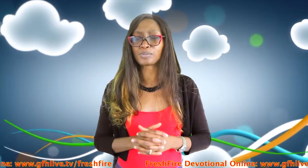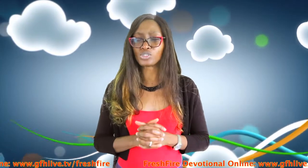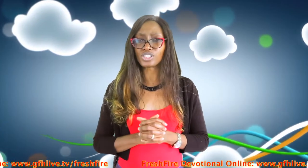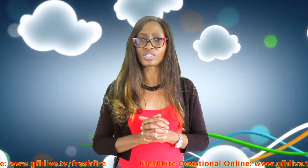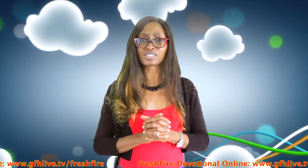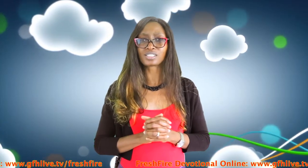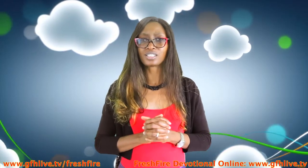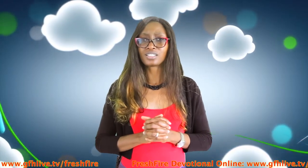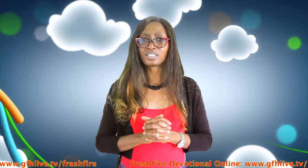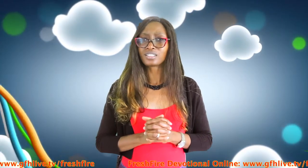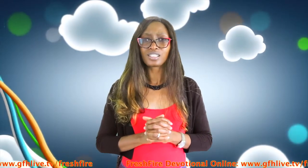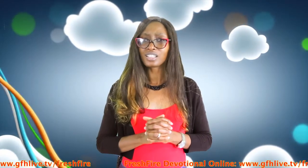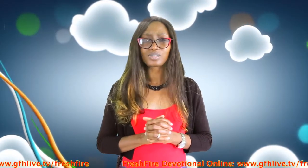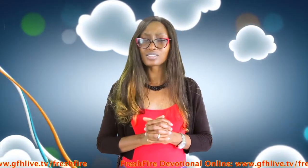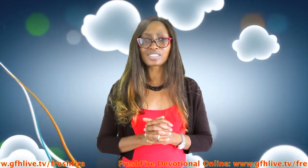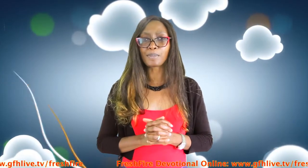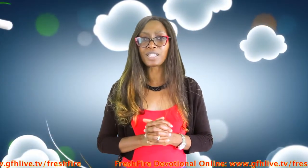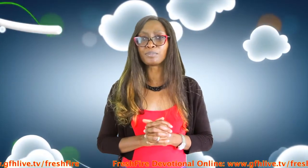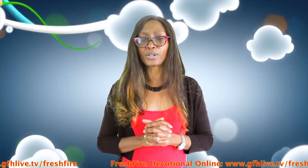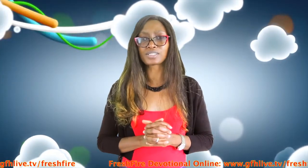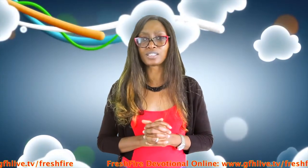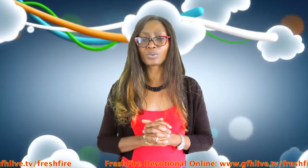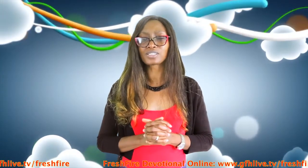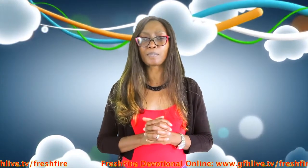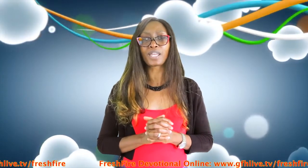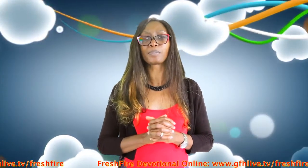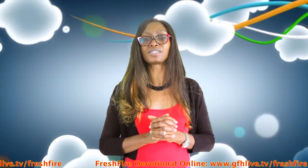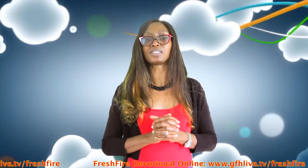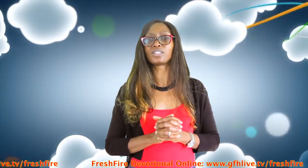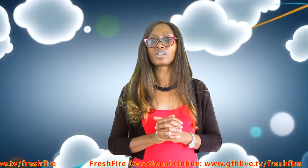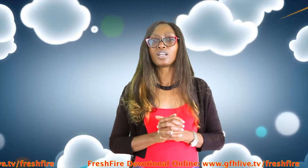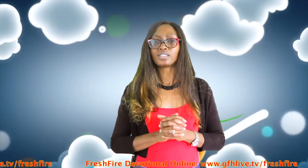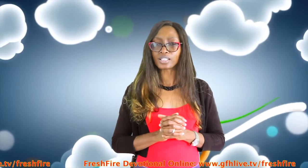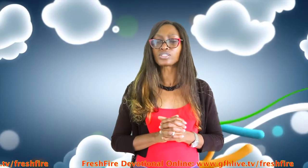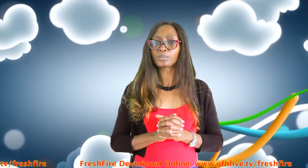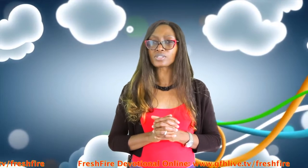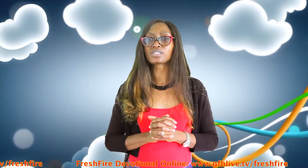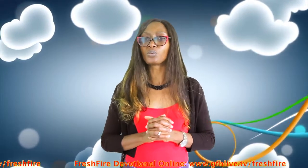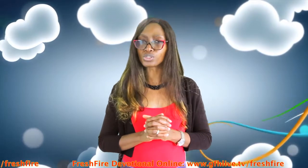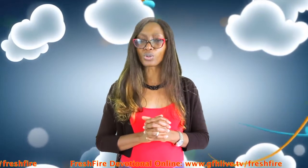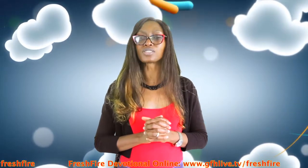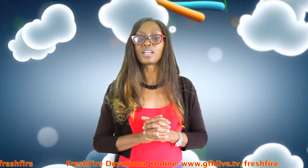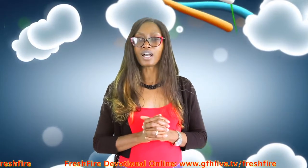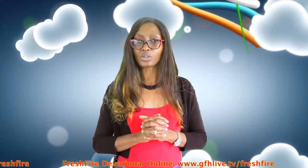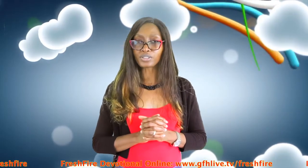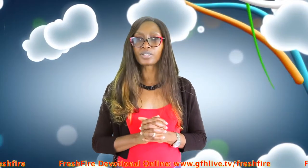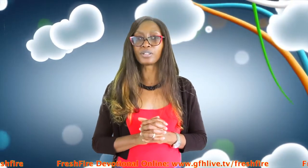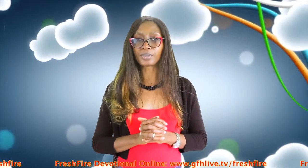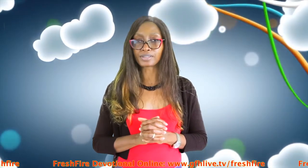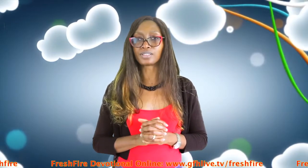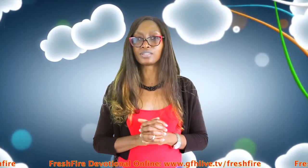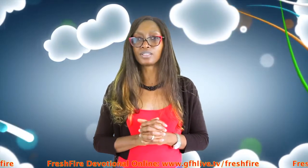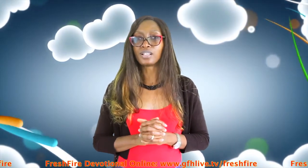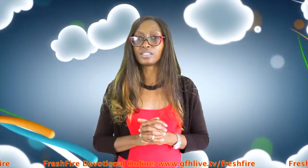person that came to Jesus, he was not a mean person. He wasn't a mere person. Nicodemus was not an